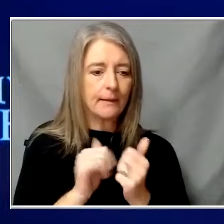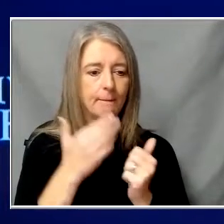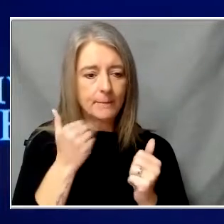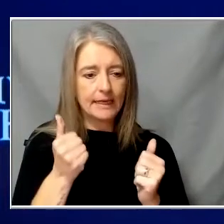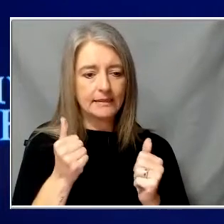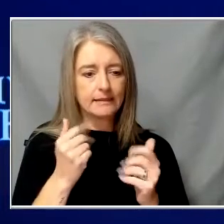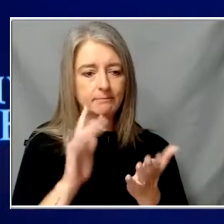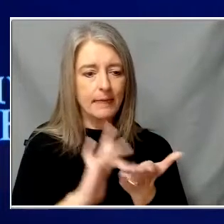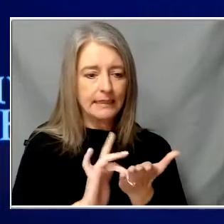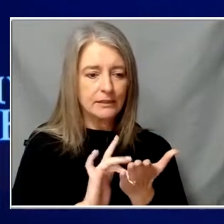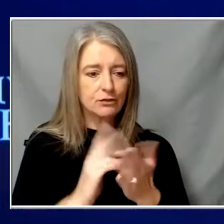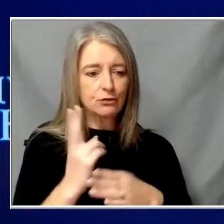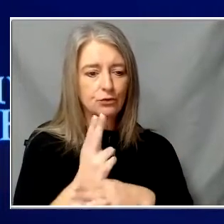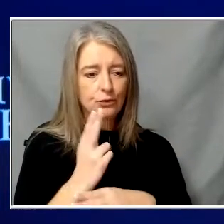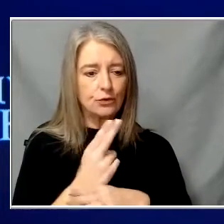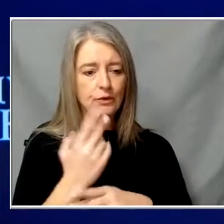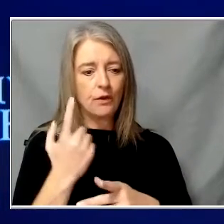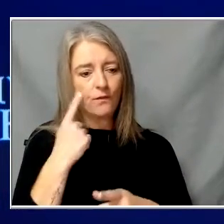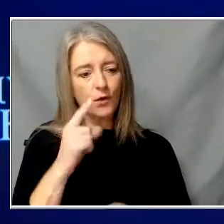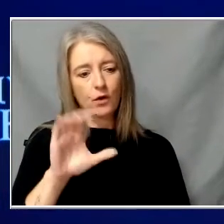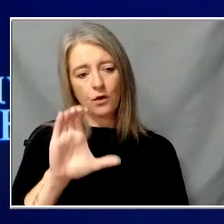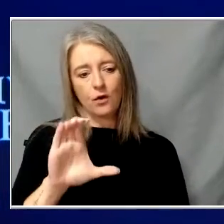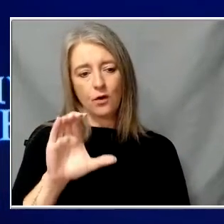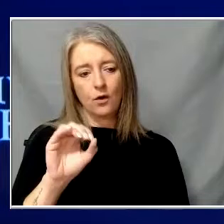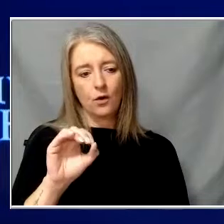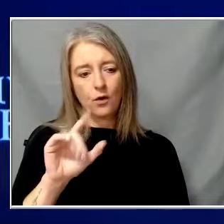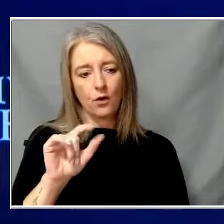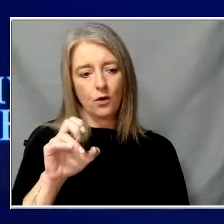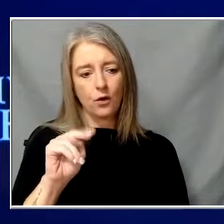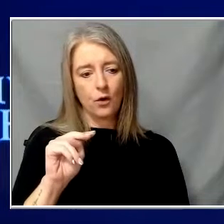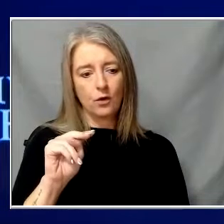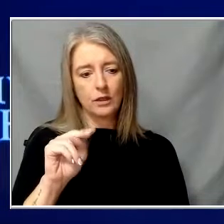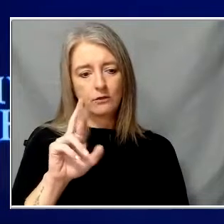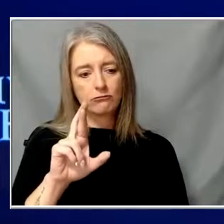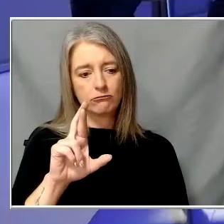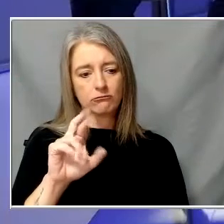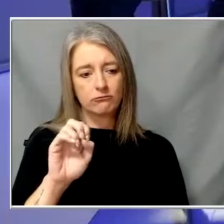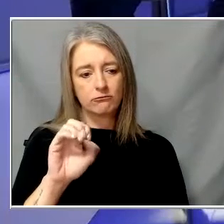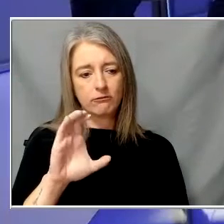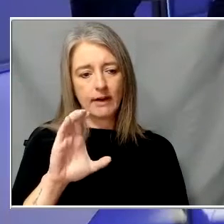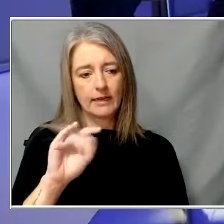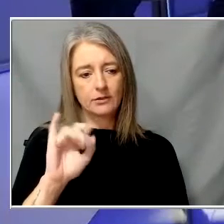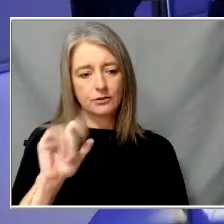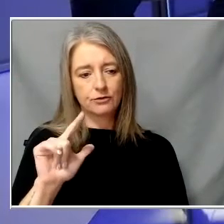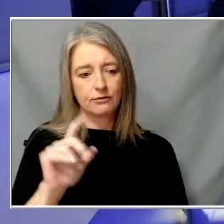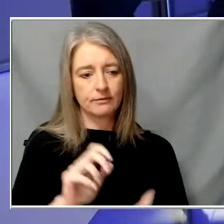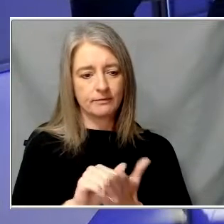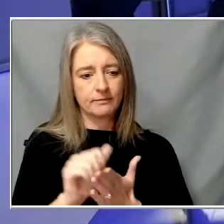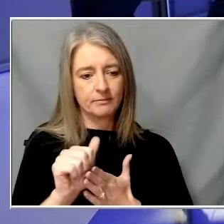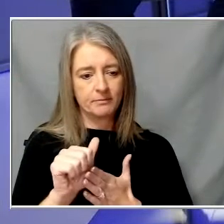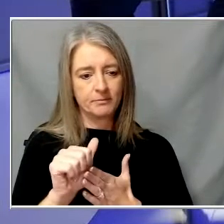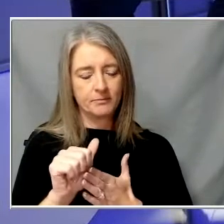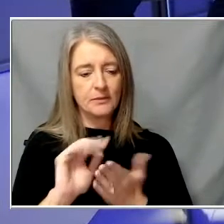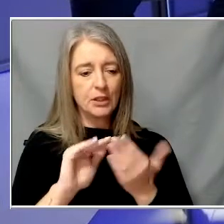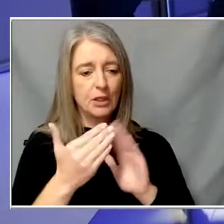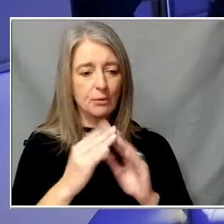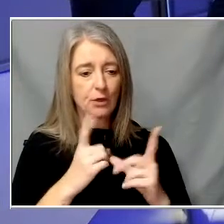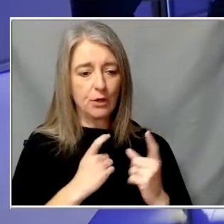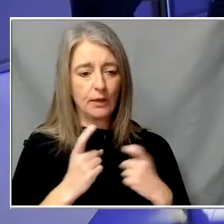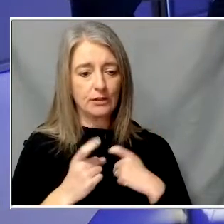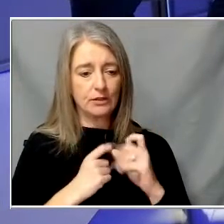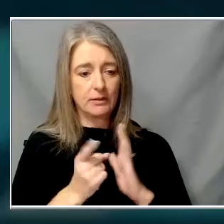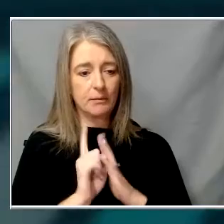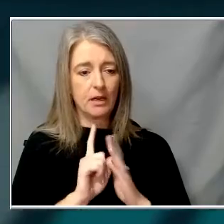it's for patients with colorectal cancer with that kind of spread. Is what it's used for. We're going to get to some community questions in a moment. I want to take a quick break